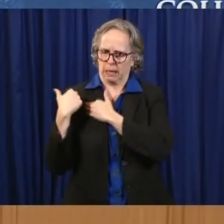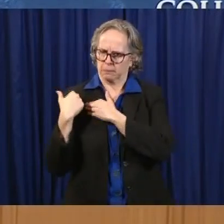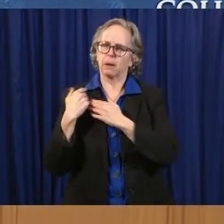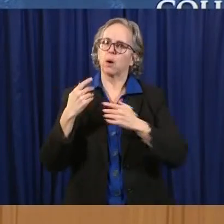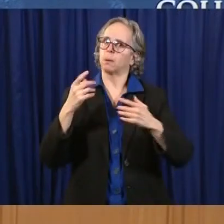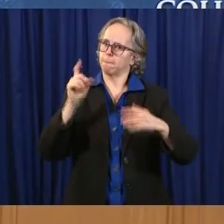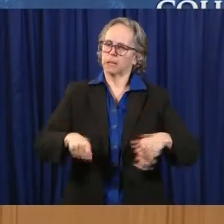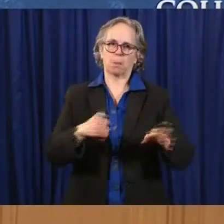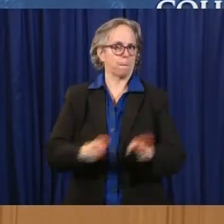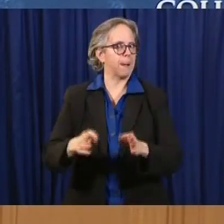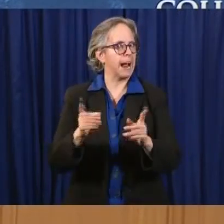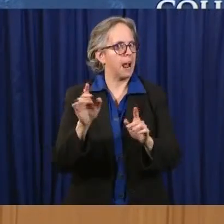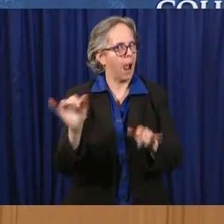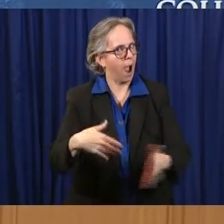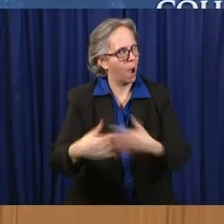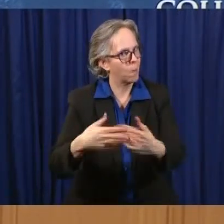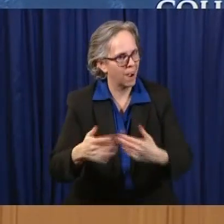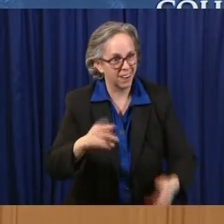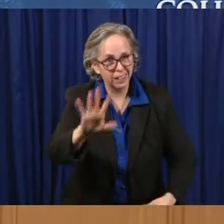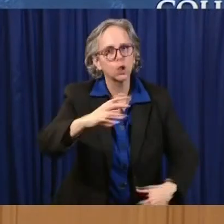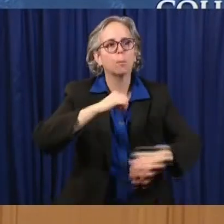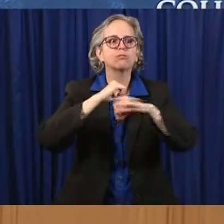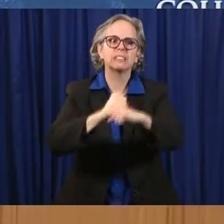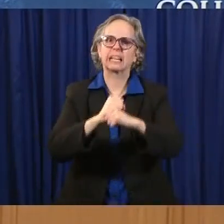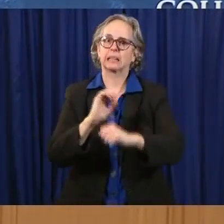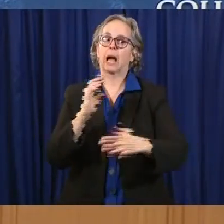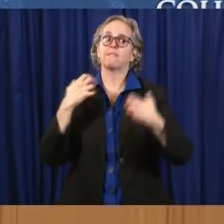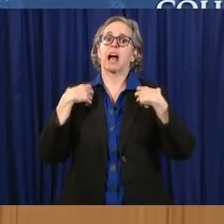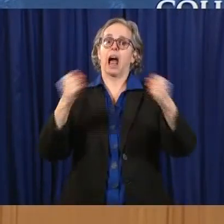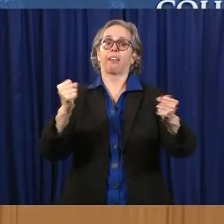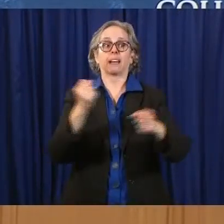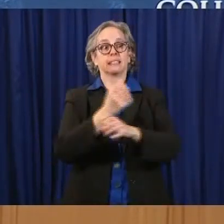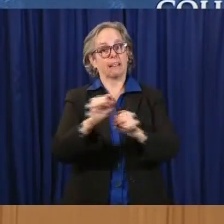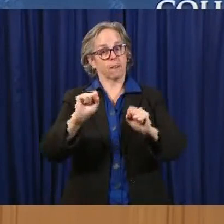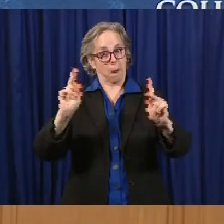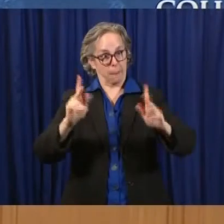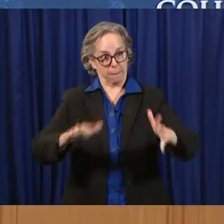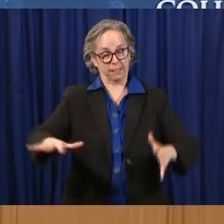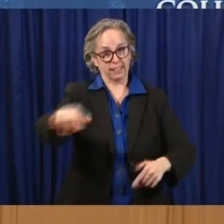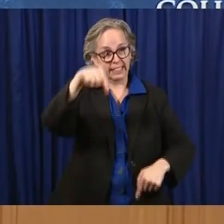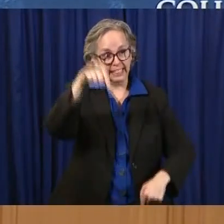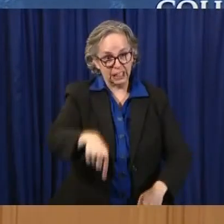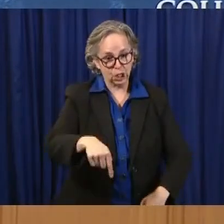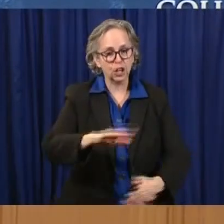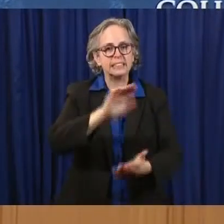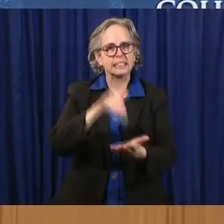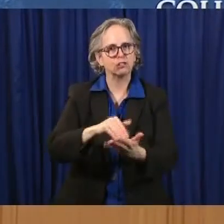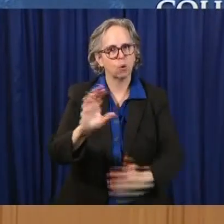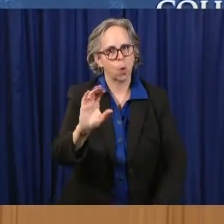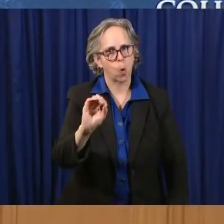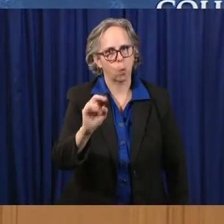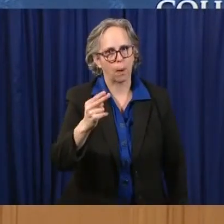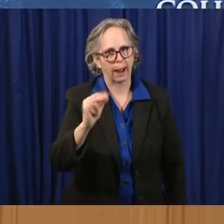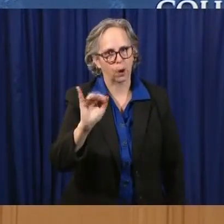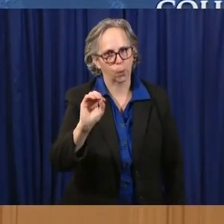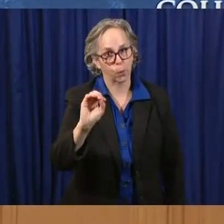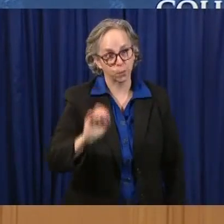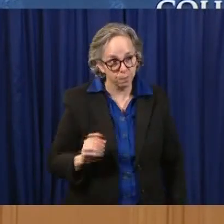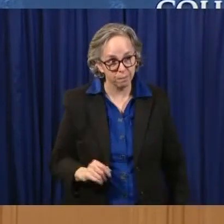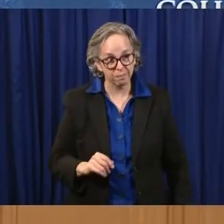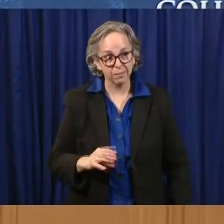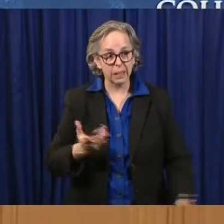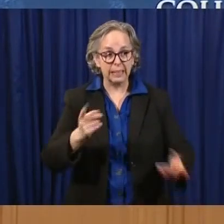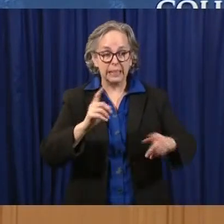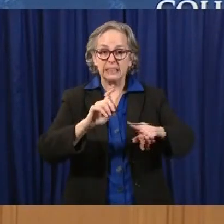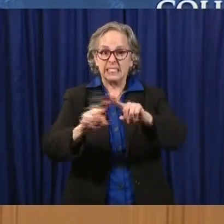protecting the health and safety of our residents here in Central Ohio, and the mayor's working with you and your team to